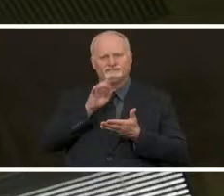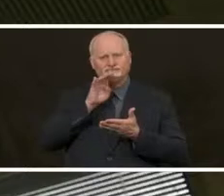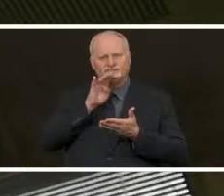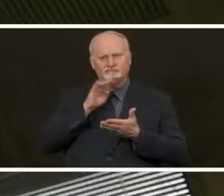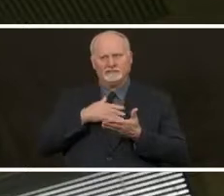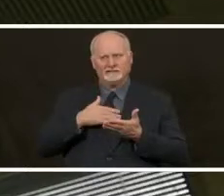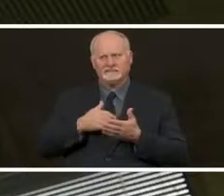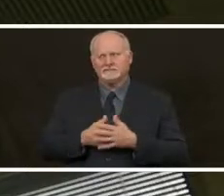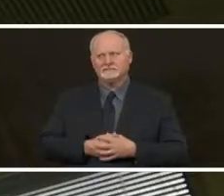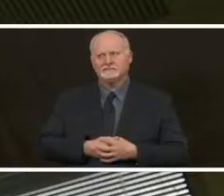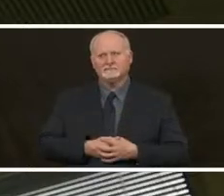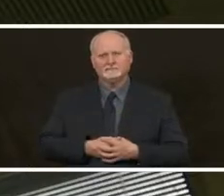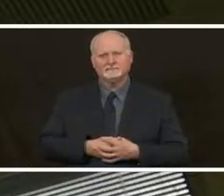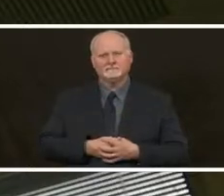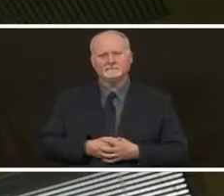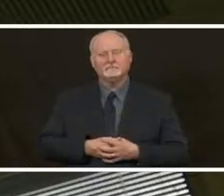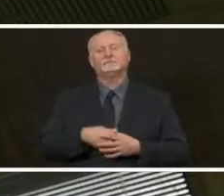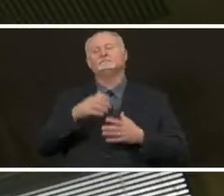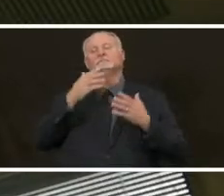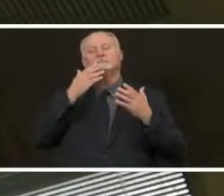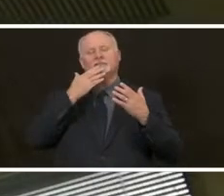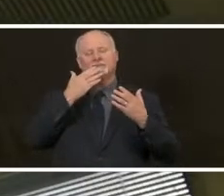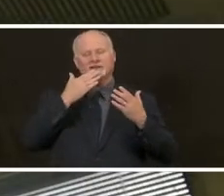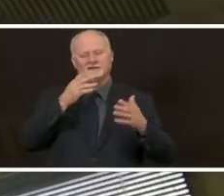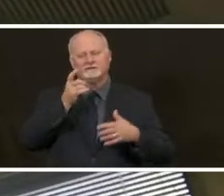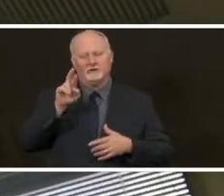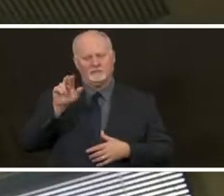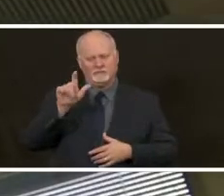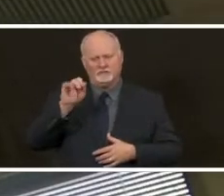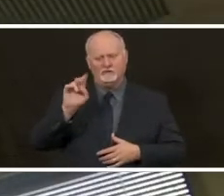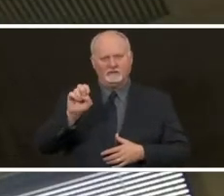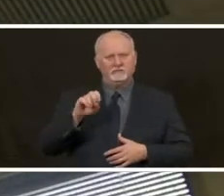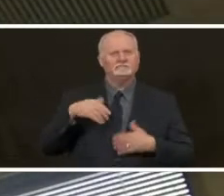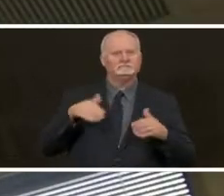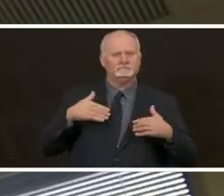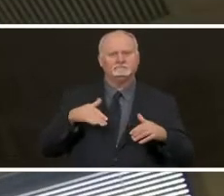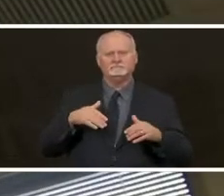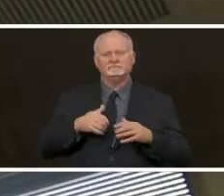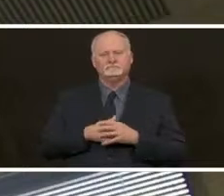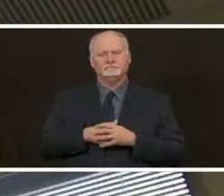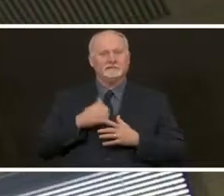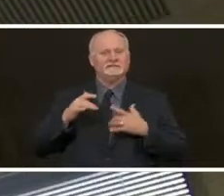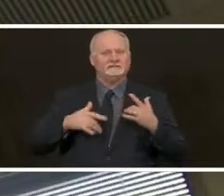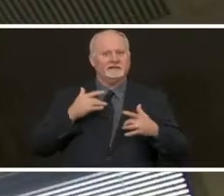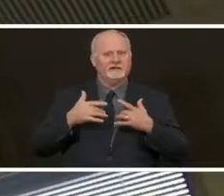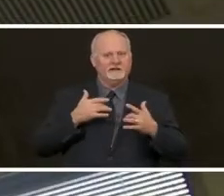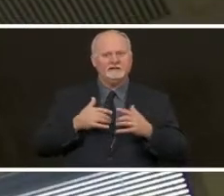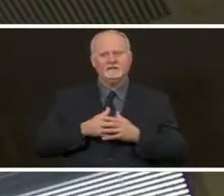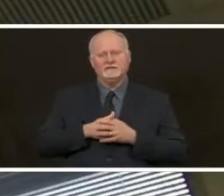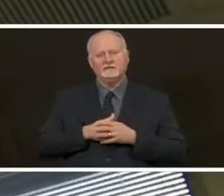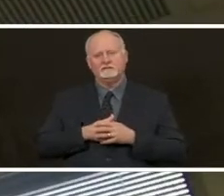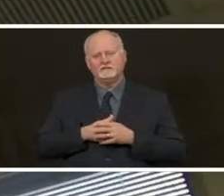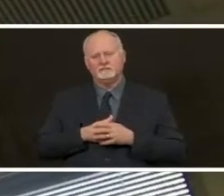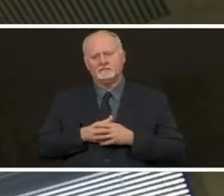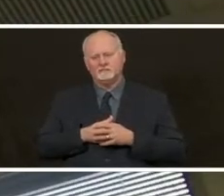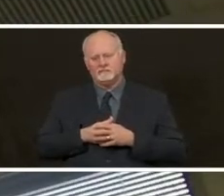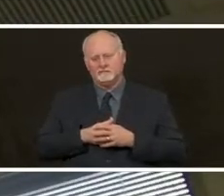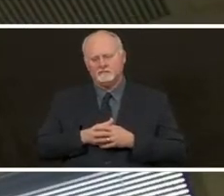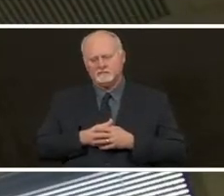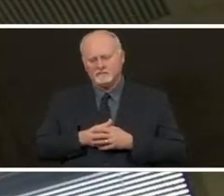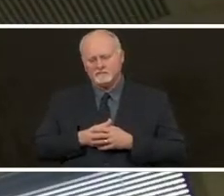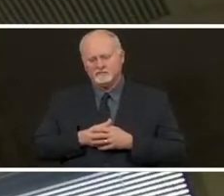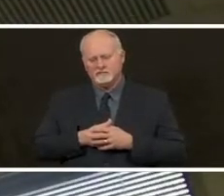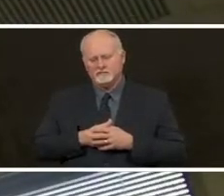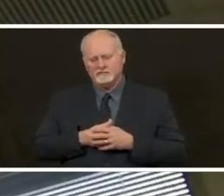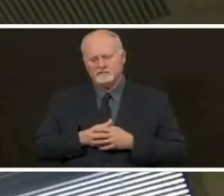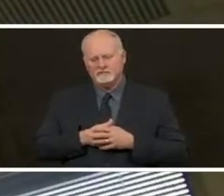please. Thanks, Dr. Locke. This is indeed an exciting day. All of us at Revivicor, along with our parent